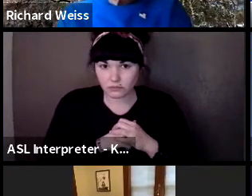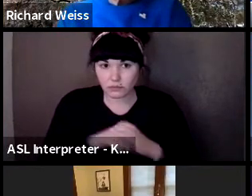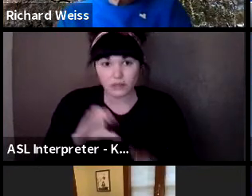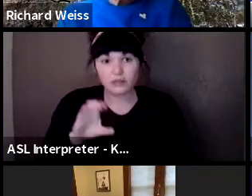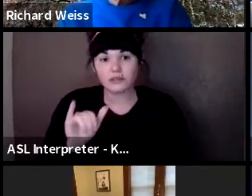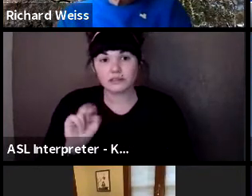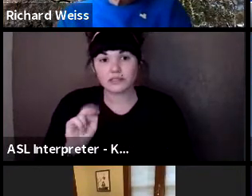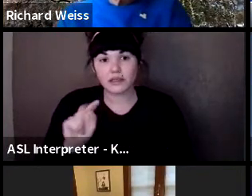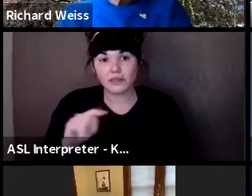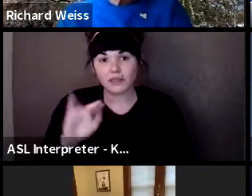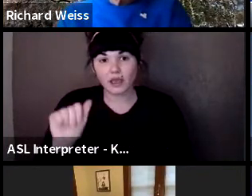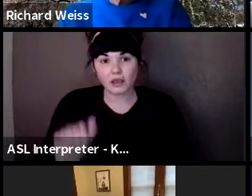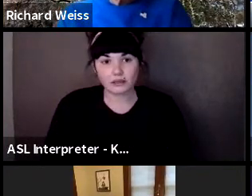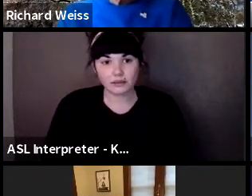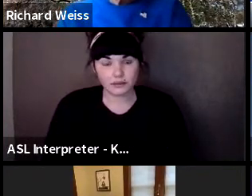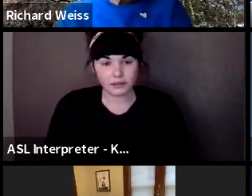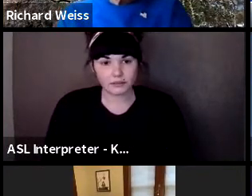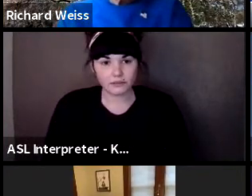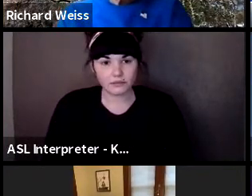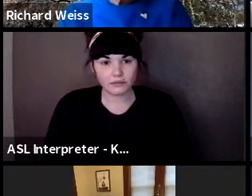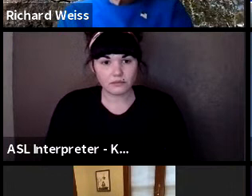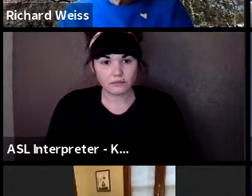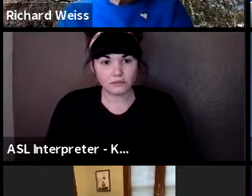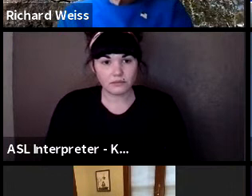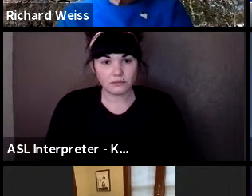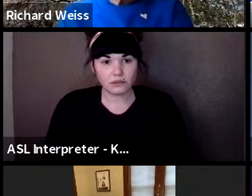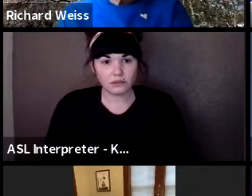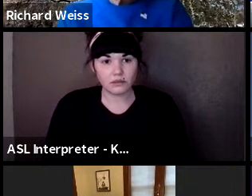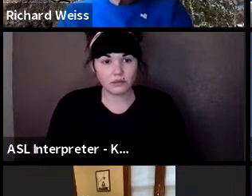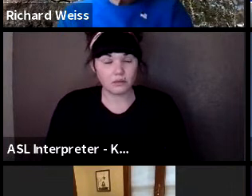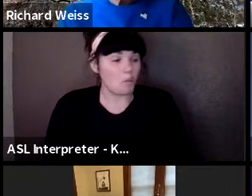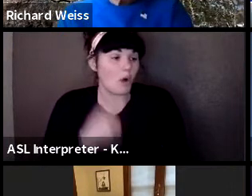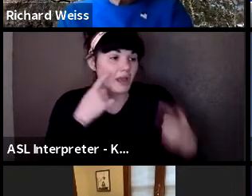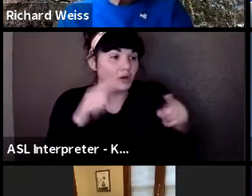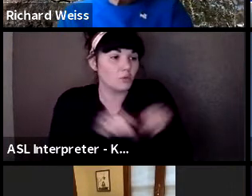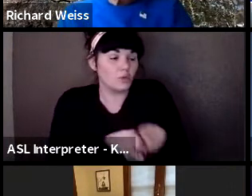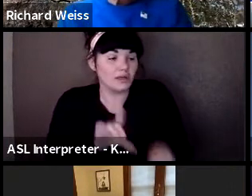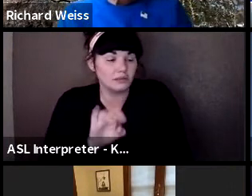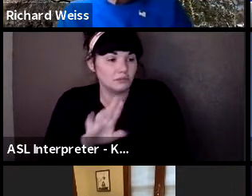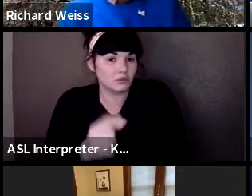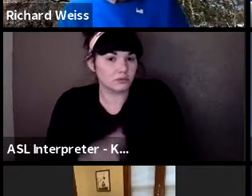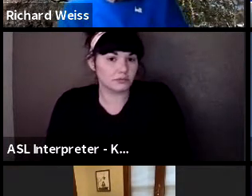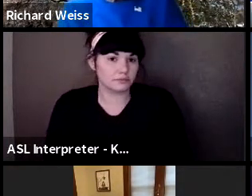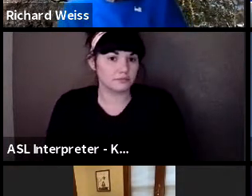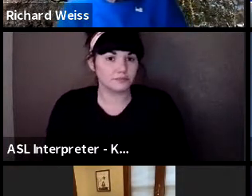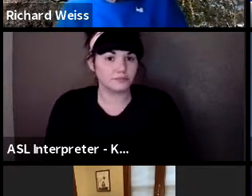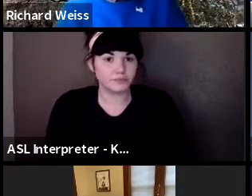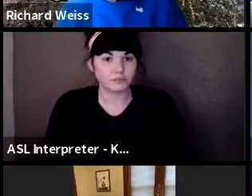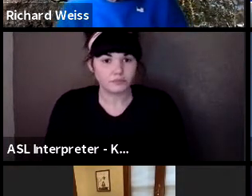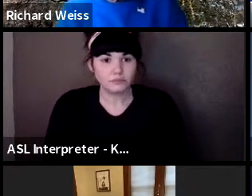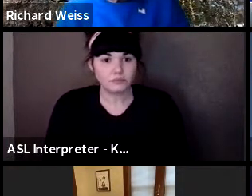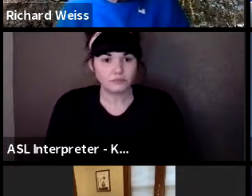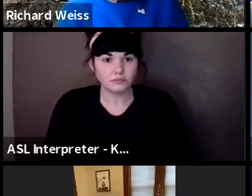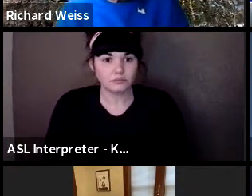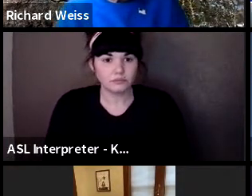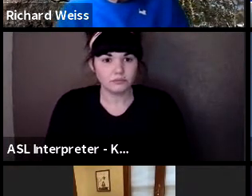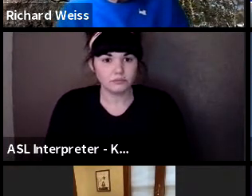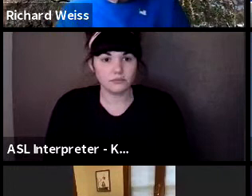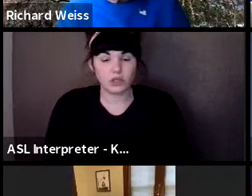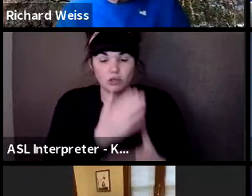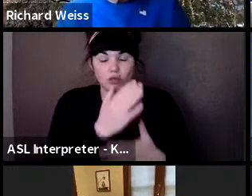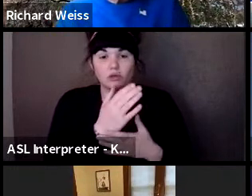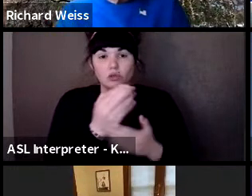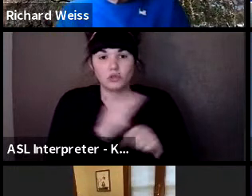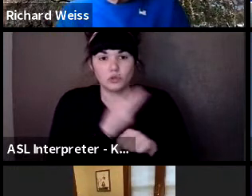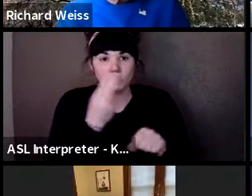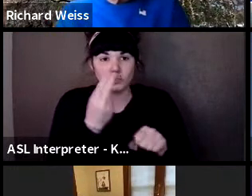Cynthia? Well, I agree with Doug. That's the using part of it this fiscal year and part of it next,